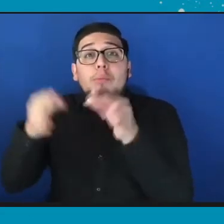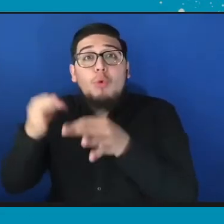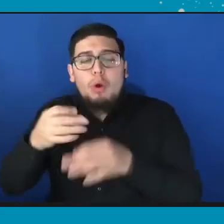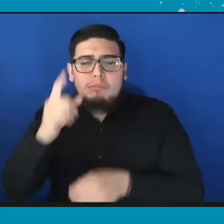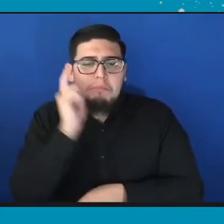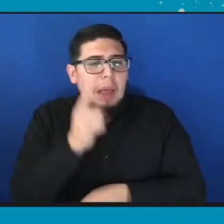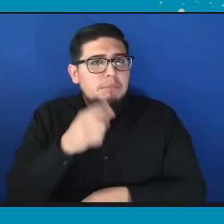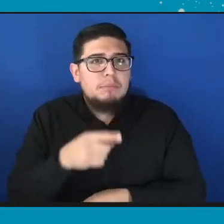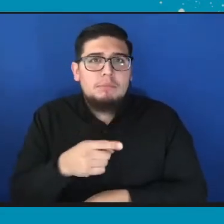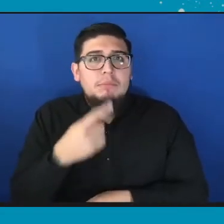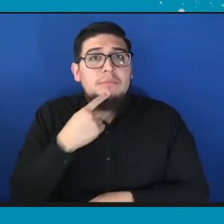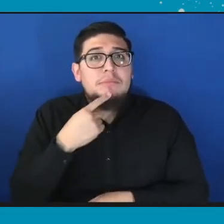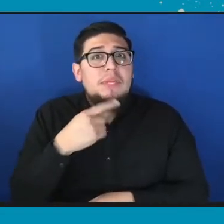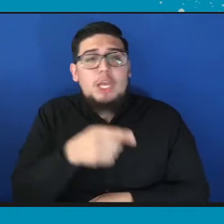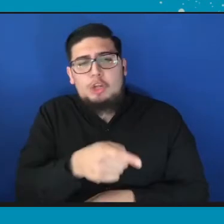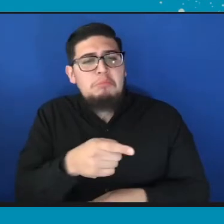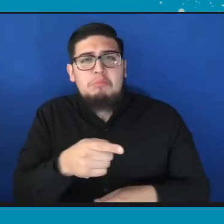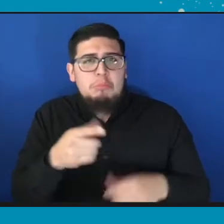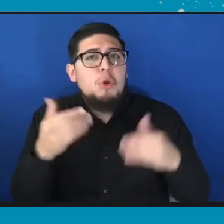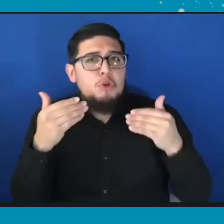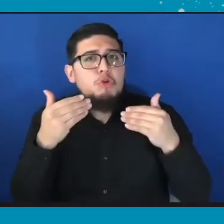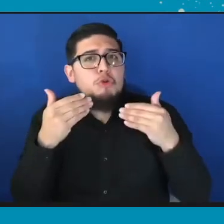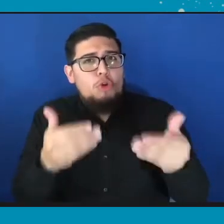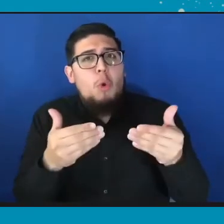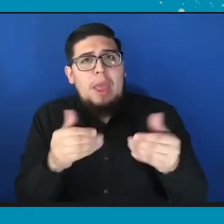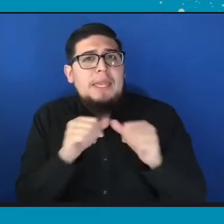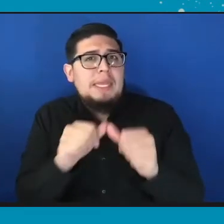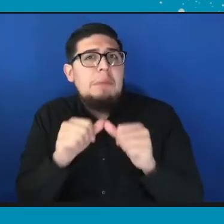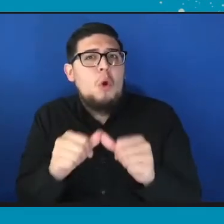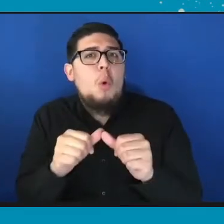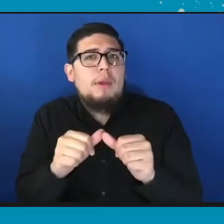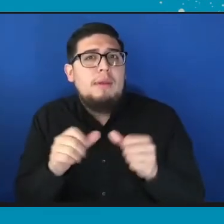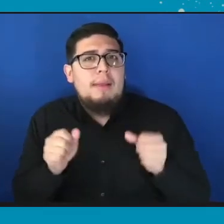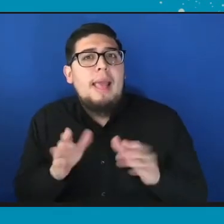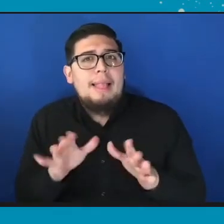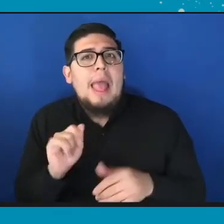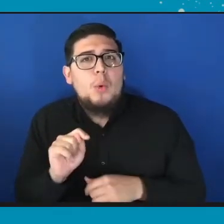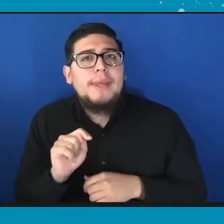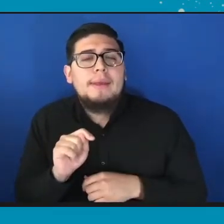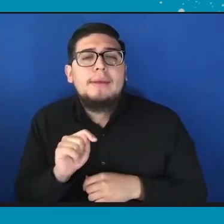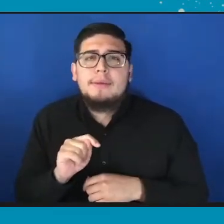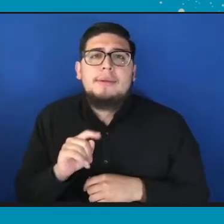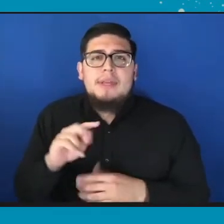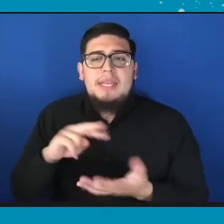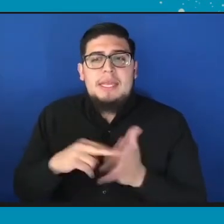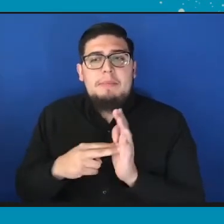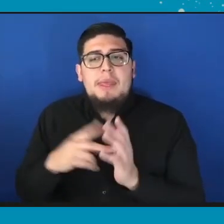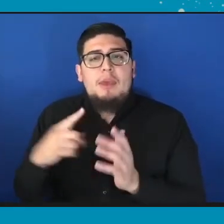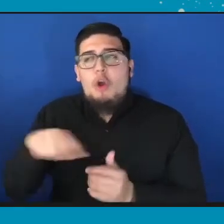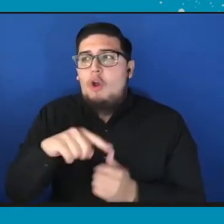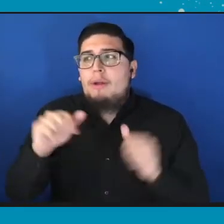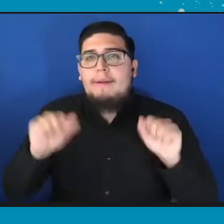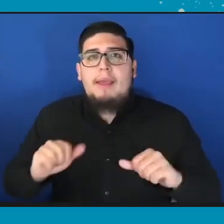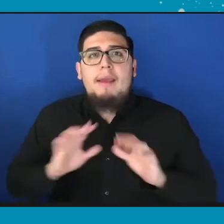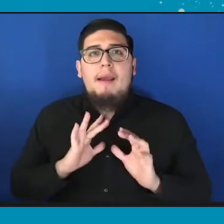the go-ahead to keep doing what they were doing and put all of those gerrymanders back into play. Next slide,